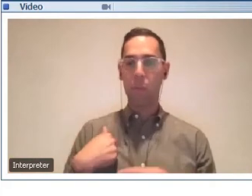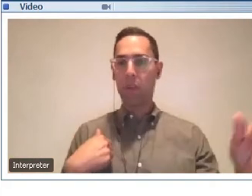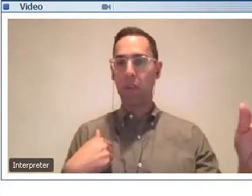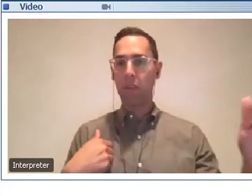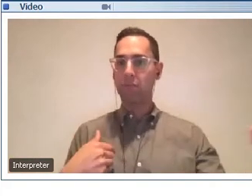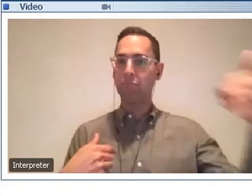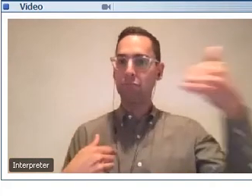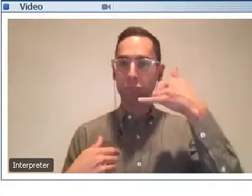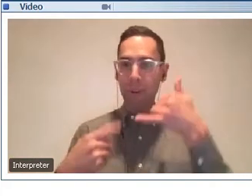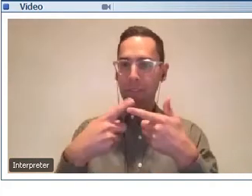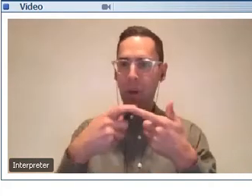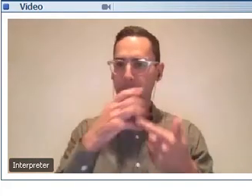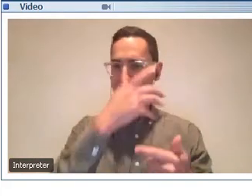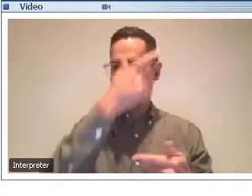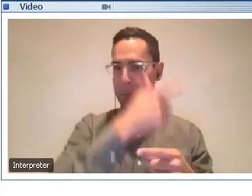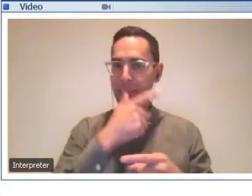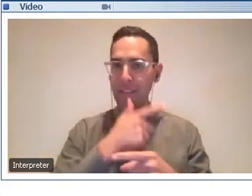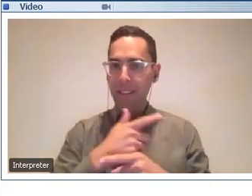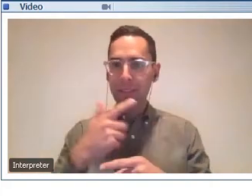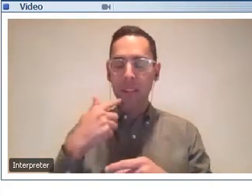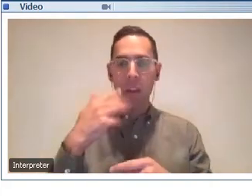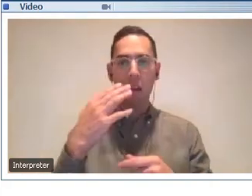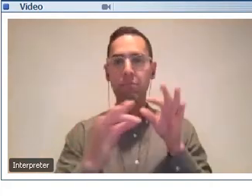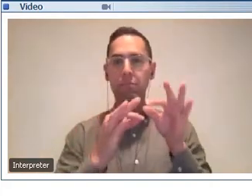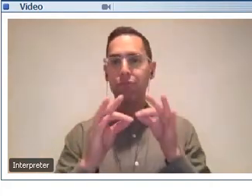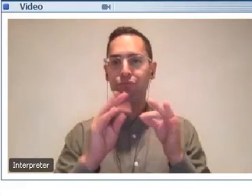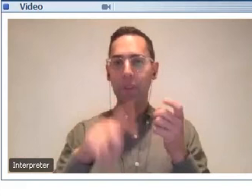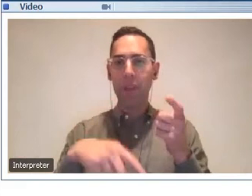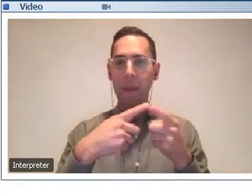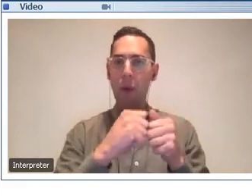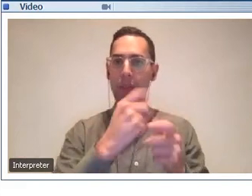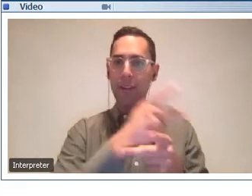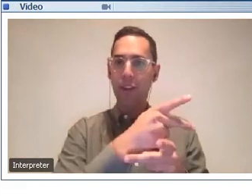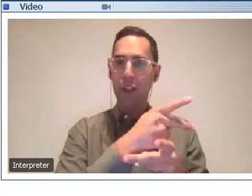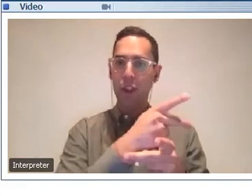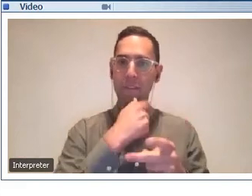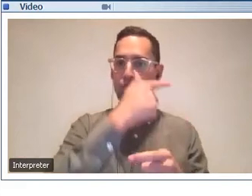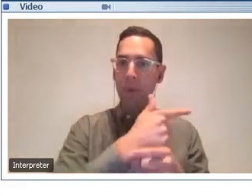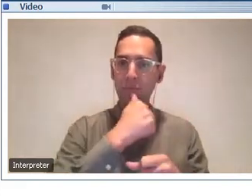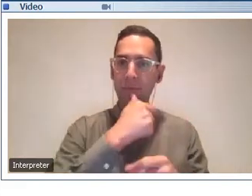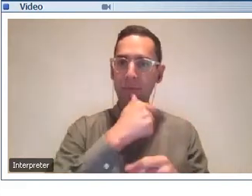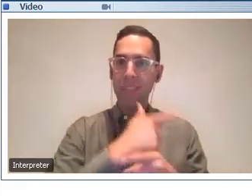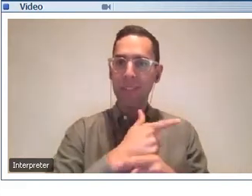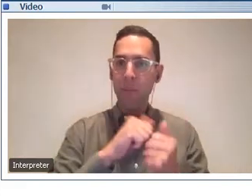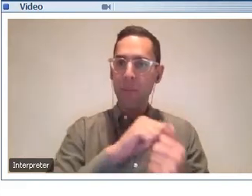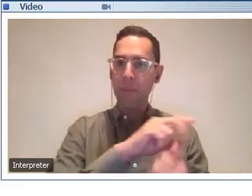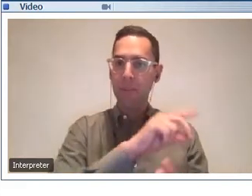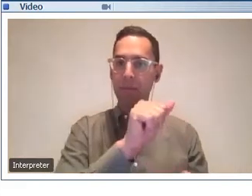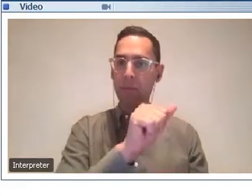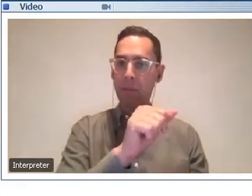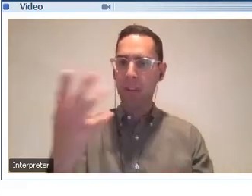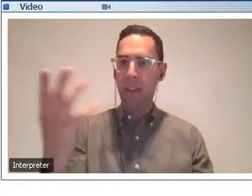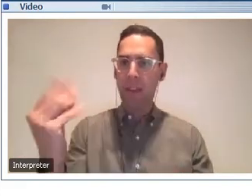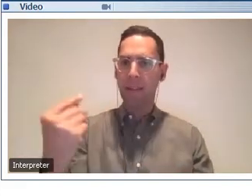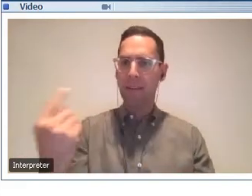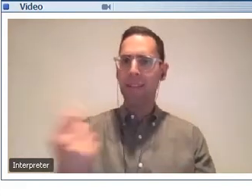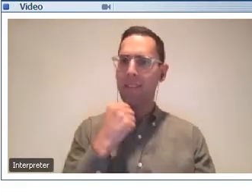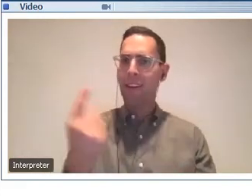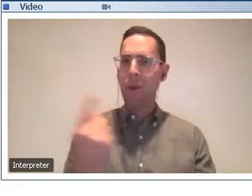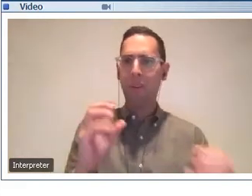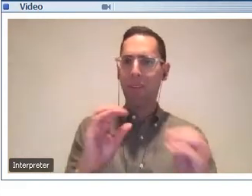their siblings who have disability, and it's not always clear sometimes whether or not they